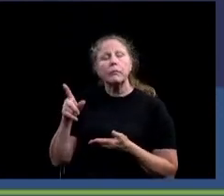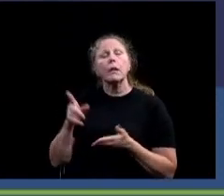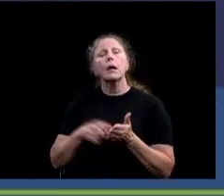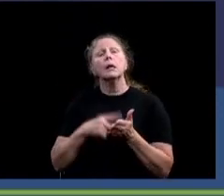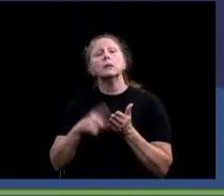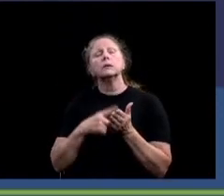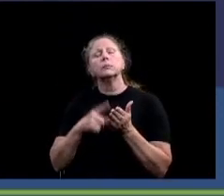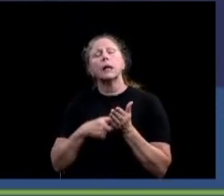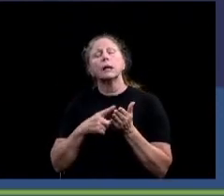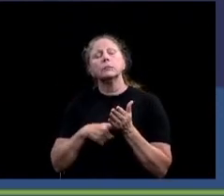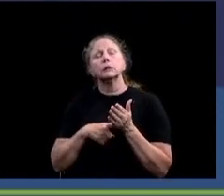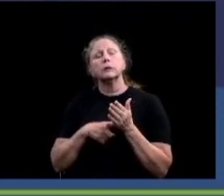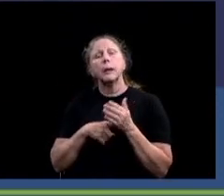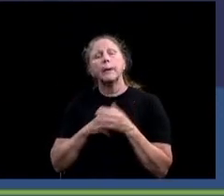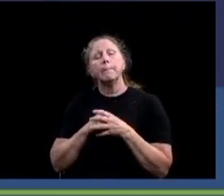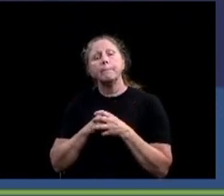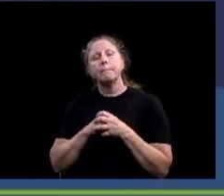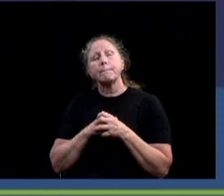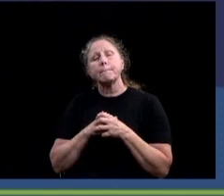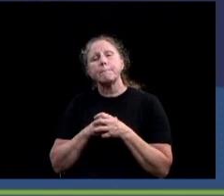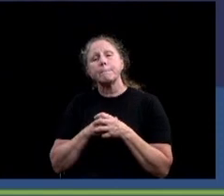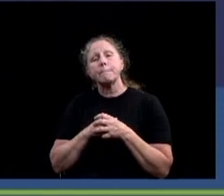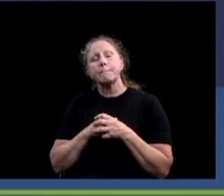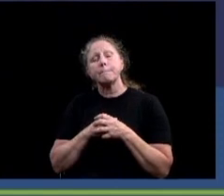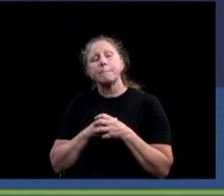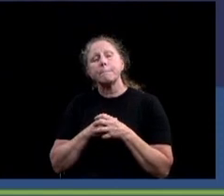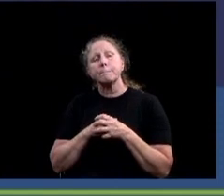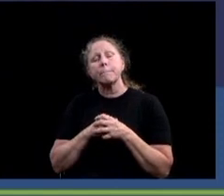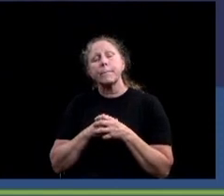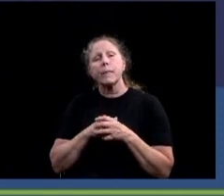business organizations or